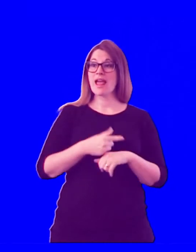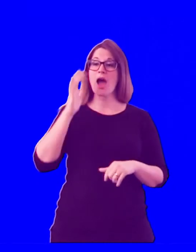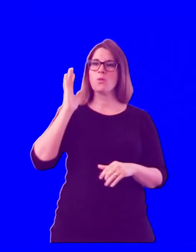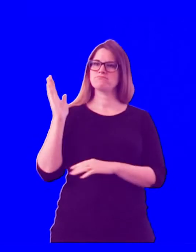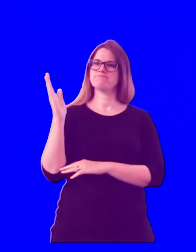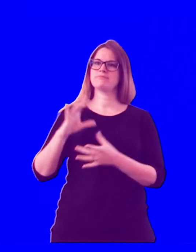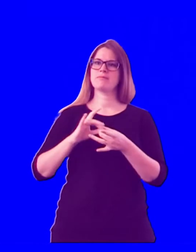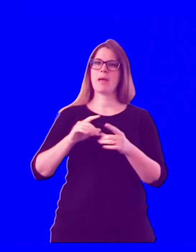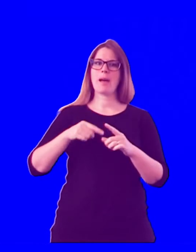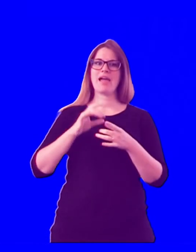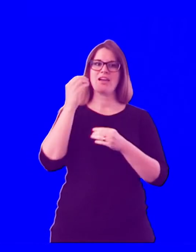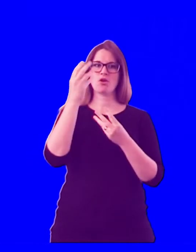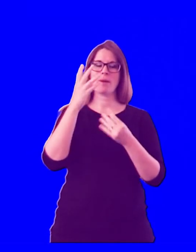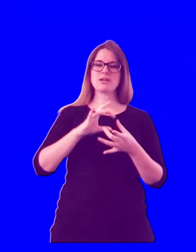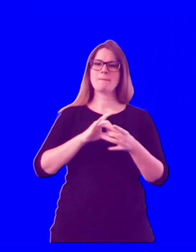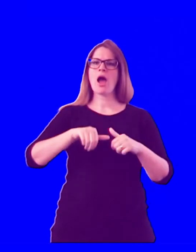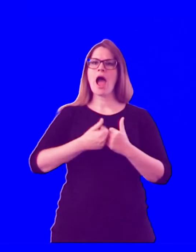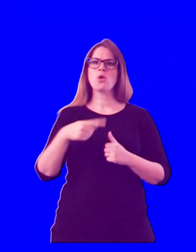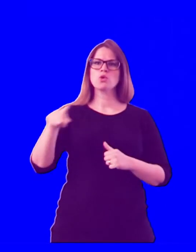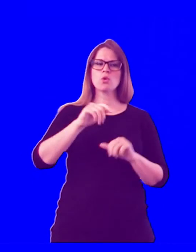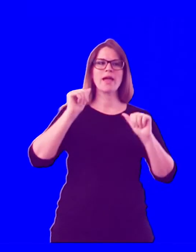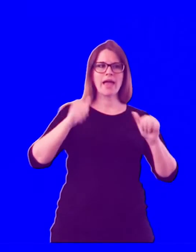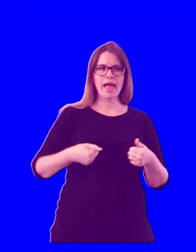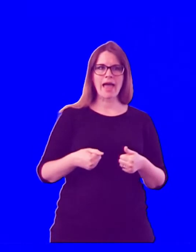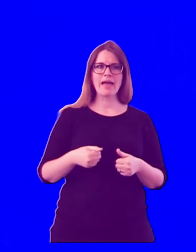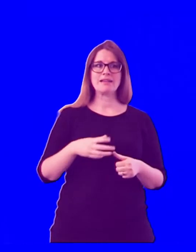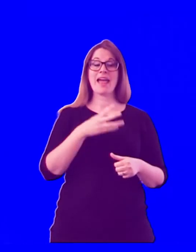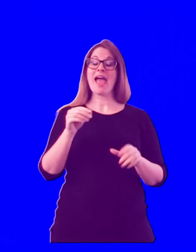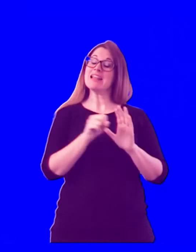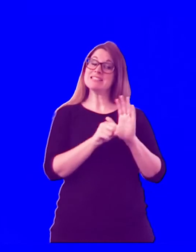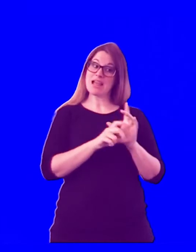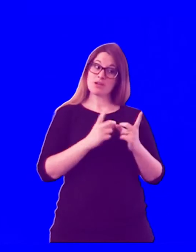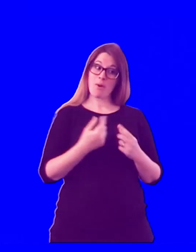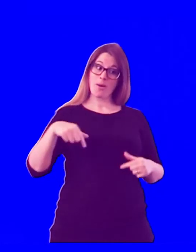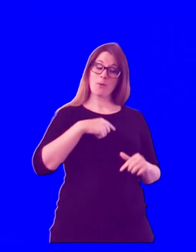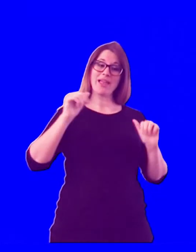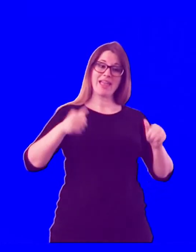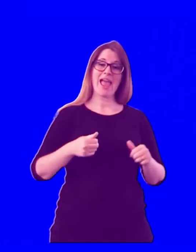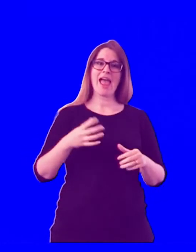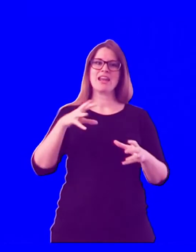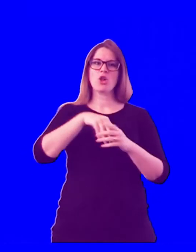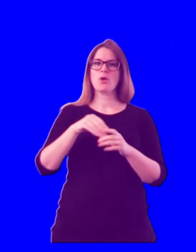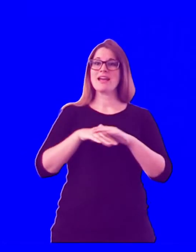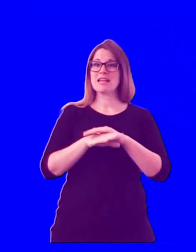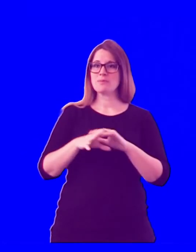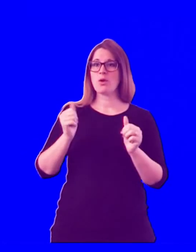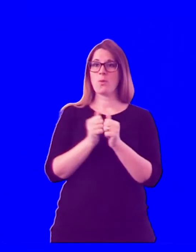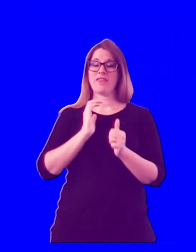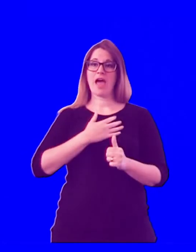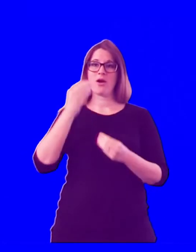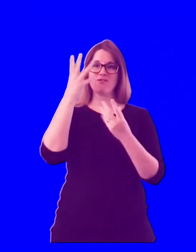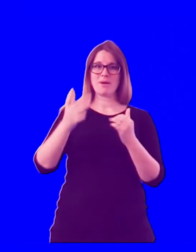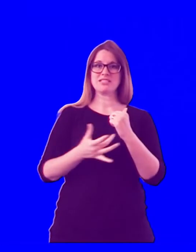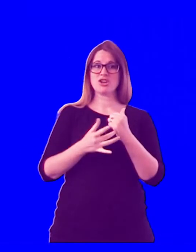to you information about how you can, and as state departments, we can include accessibility into our information